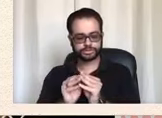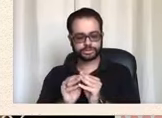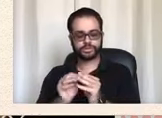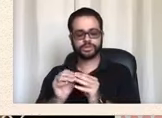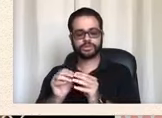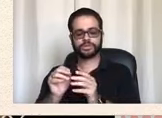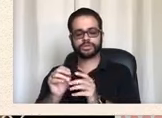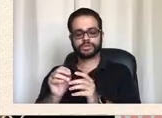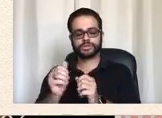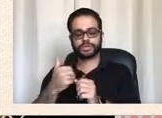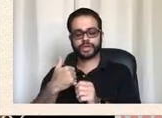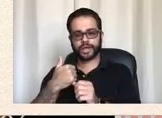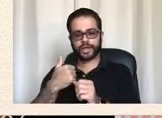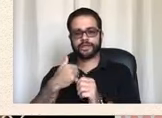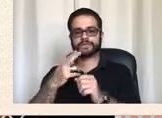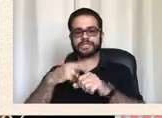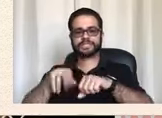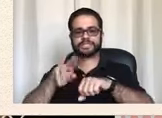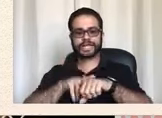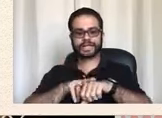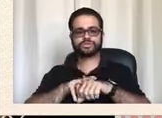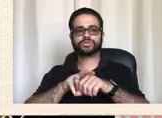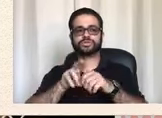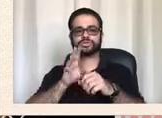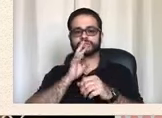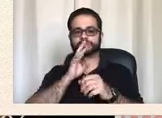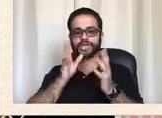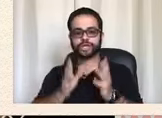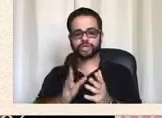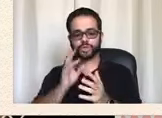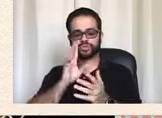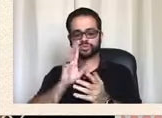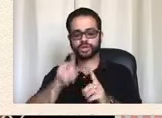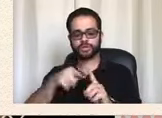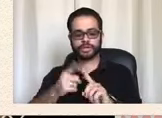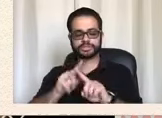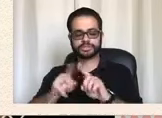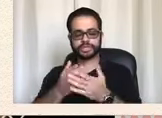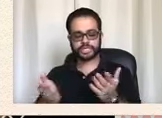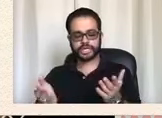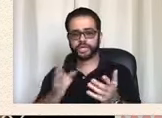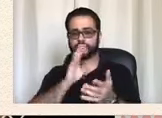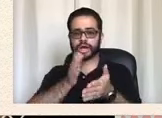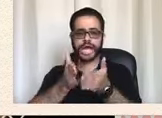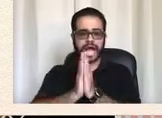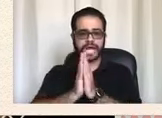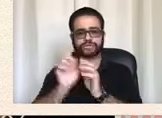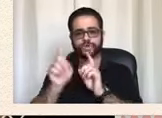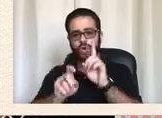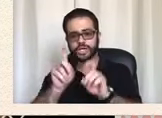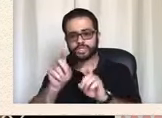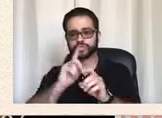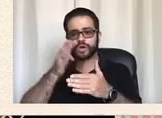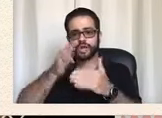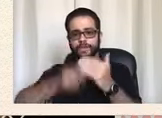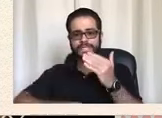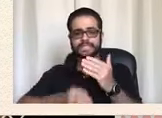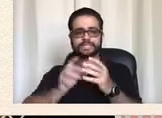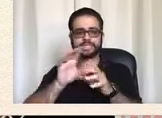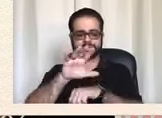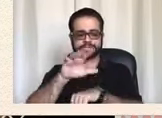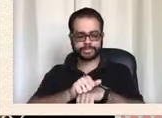speakers are going to cover topics. You're going to interact with them, ask them questions. You're going to complete assignments. I'm going to go over that in a minute with